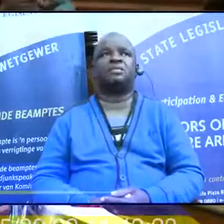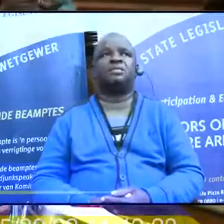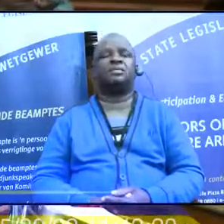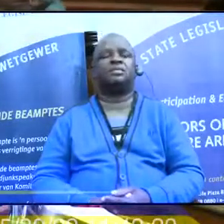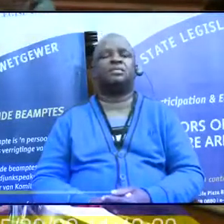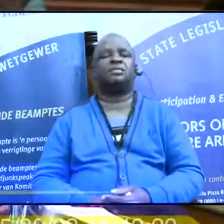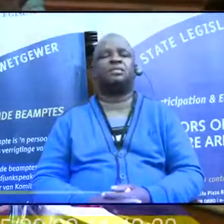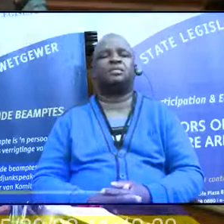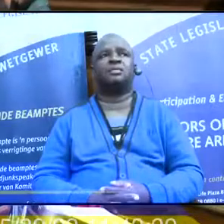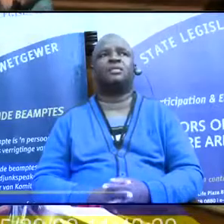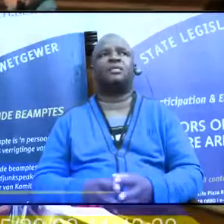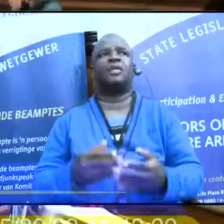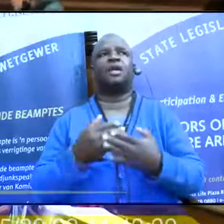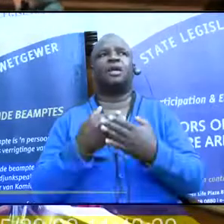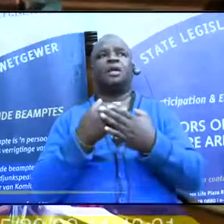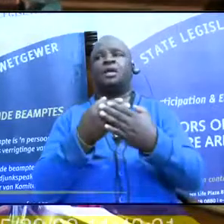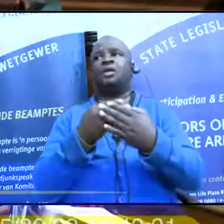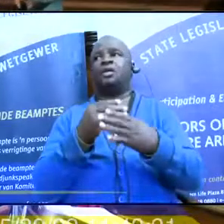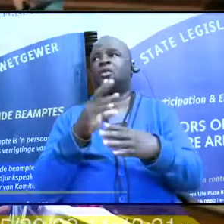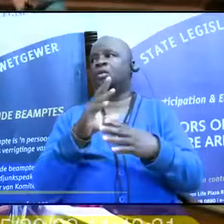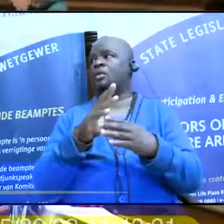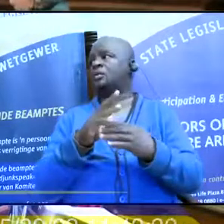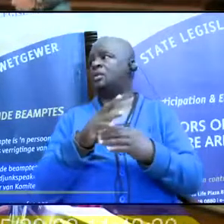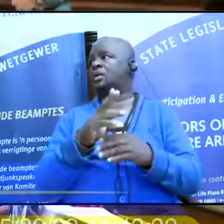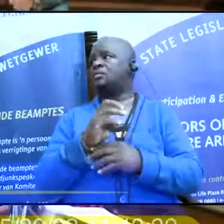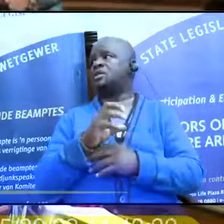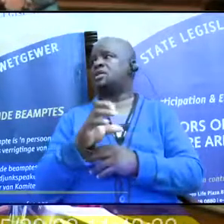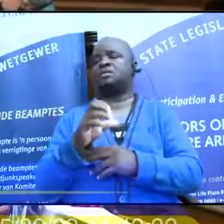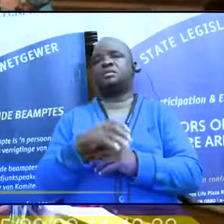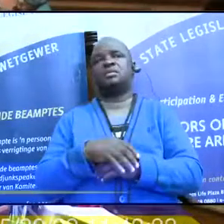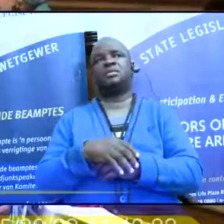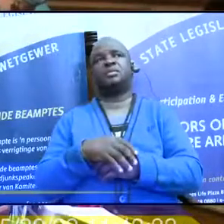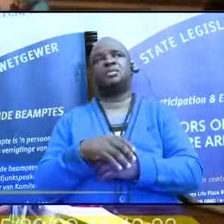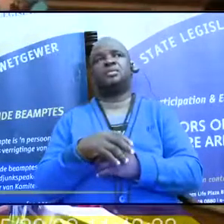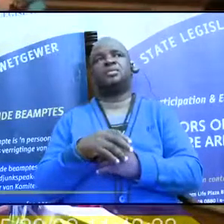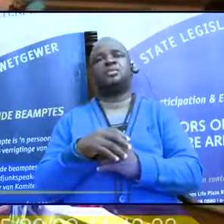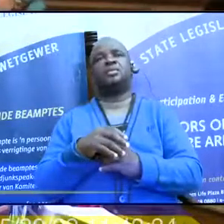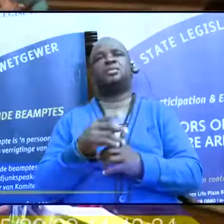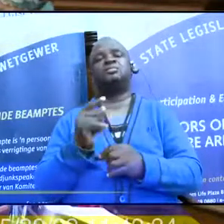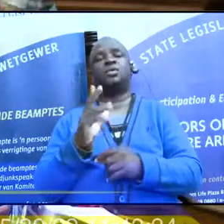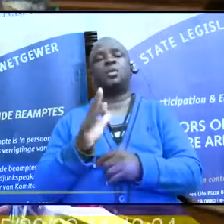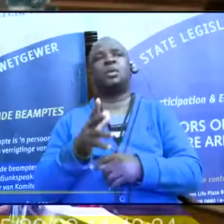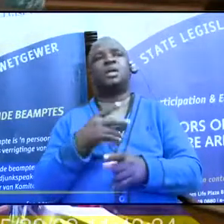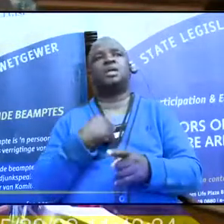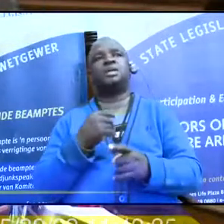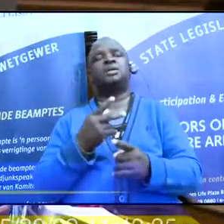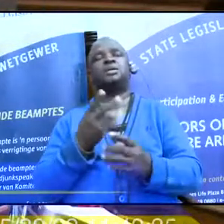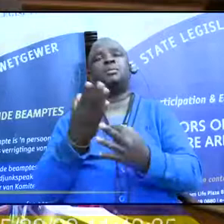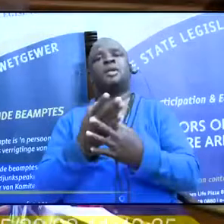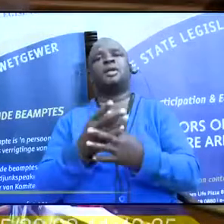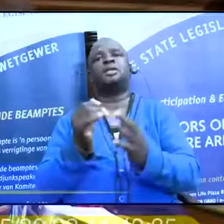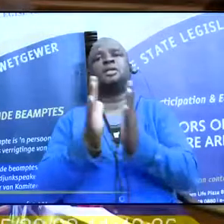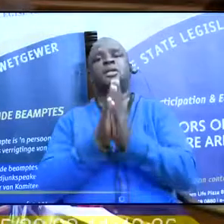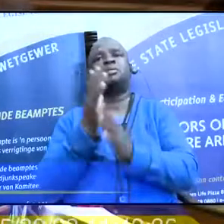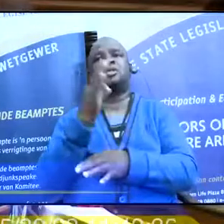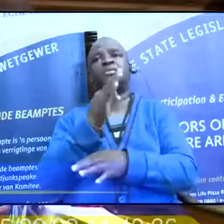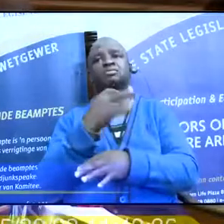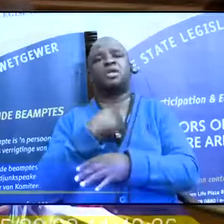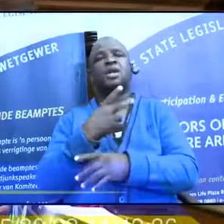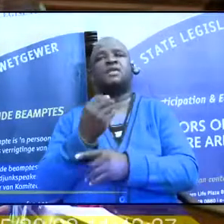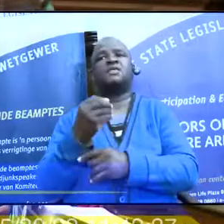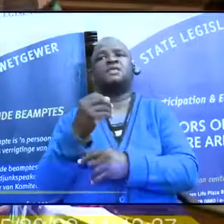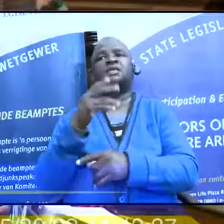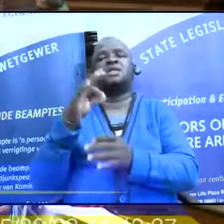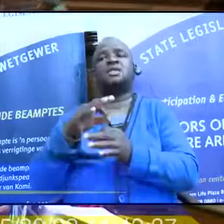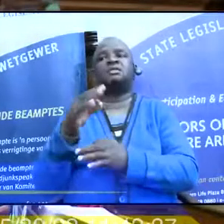thank you honorable let me see we are going to take a 10 minutes body break there's tea arranged also